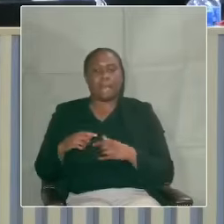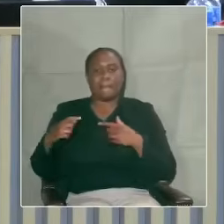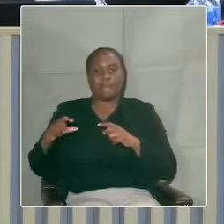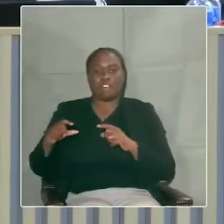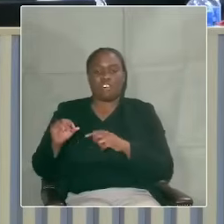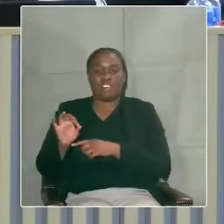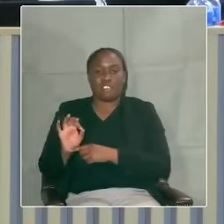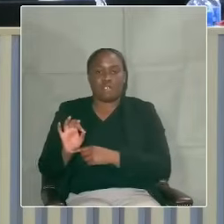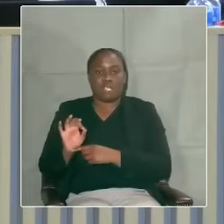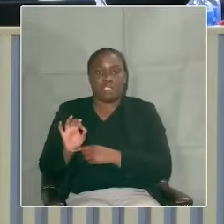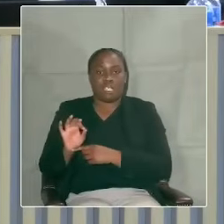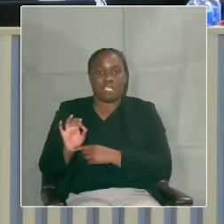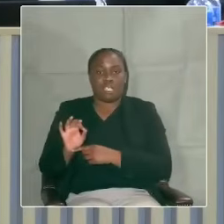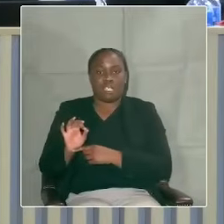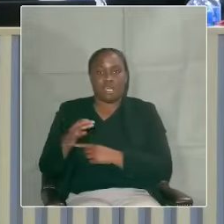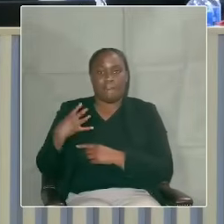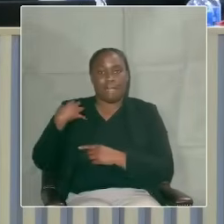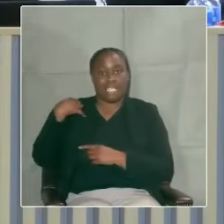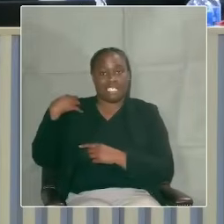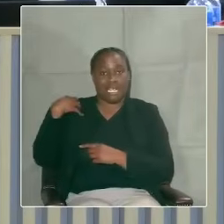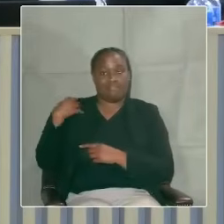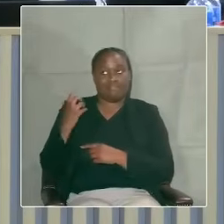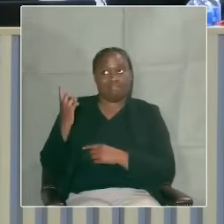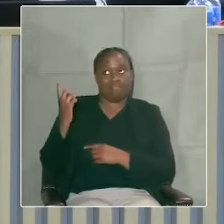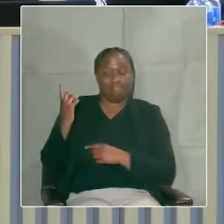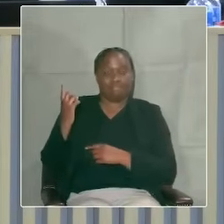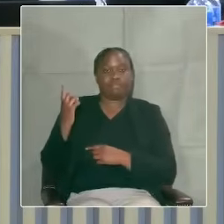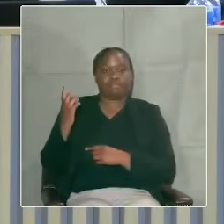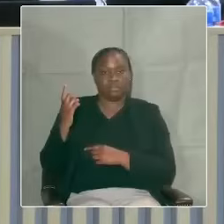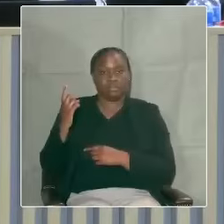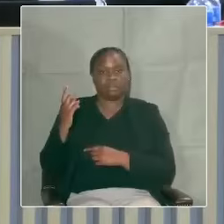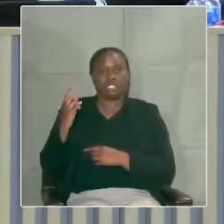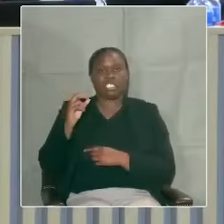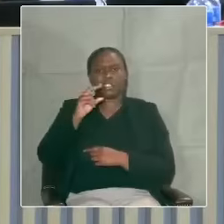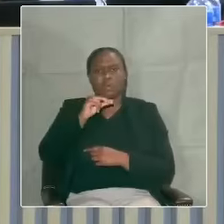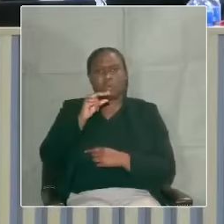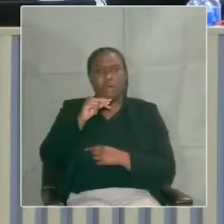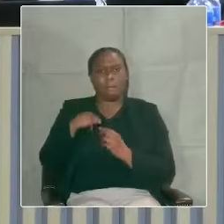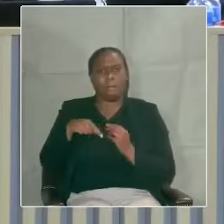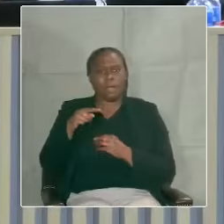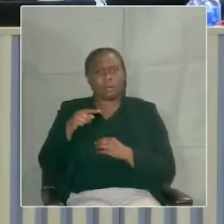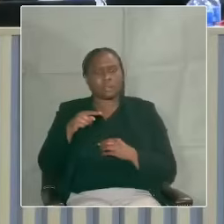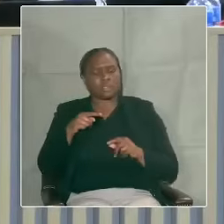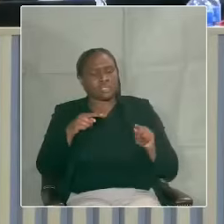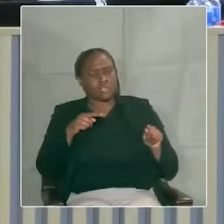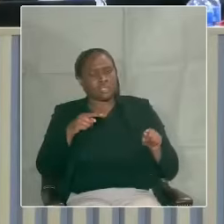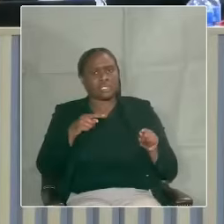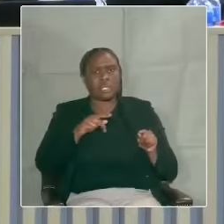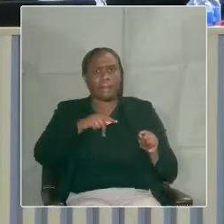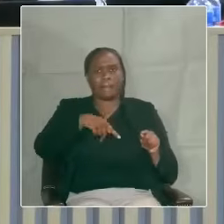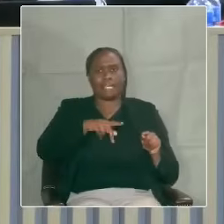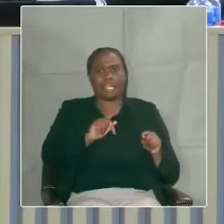Paragraph 3, where the Minister talks about the political killings task team.